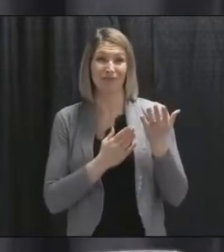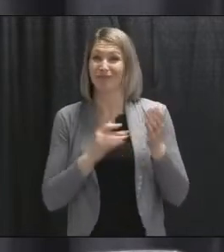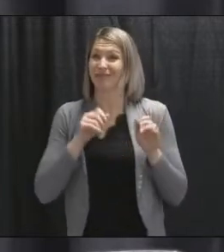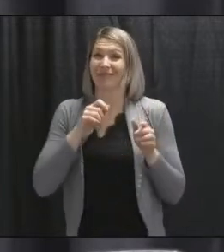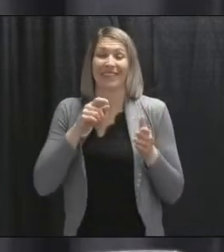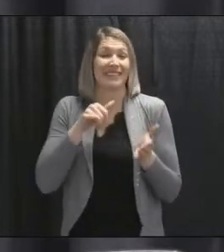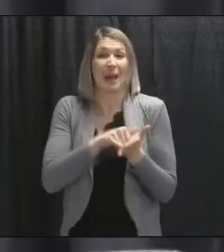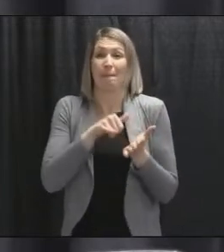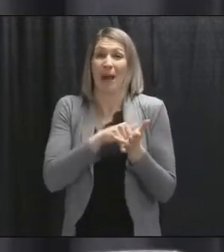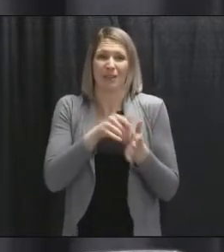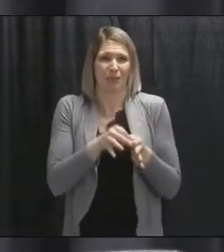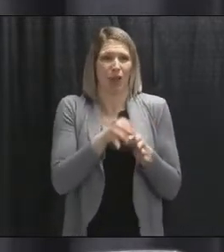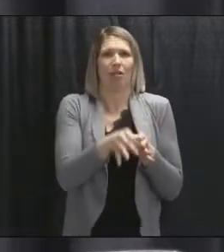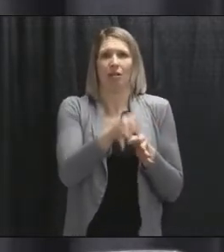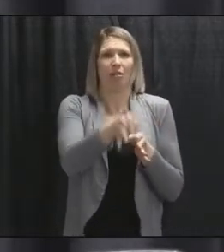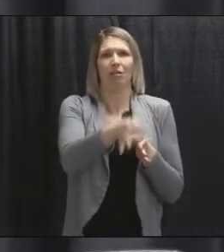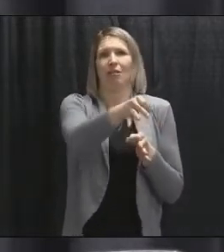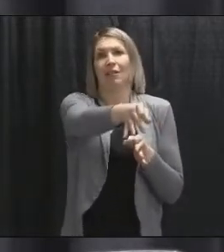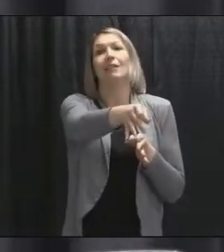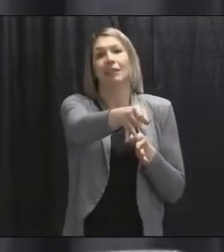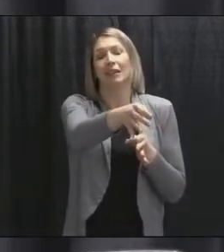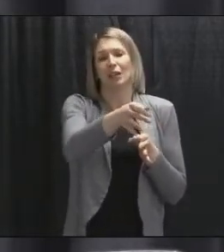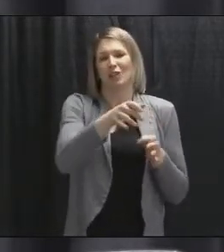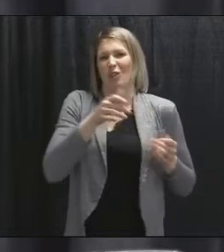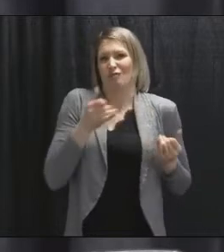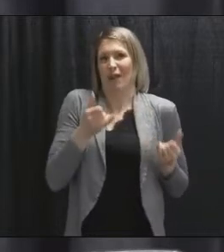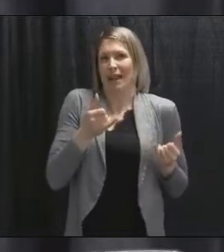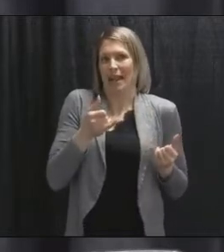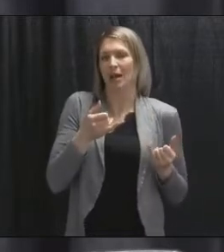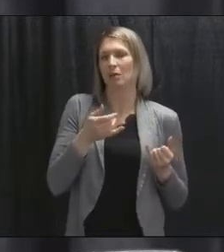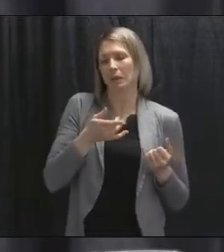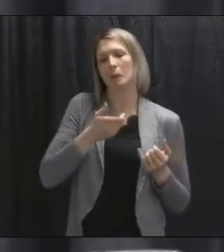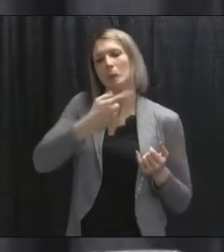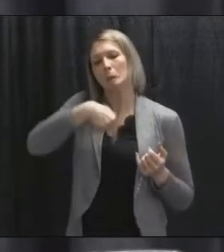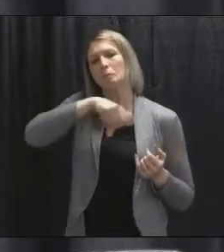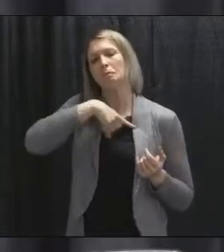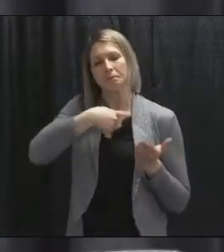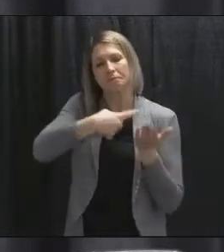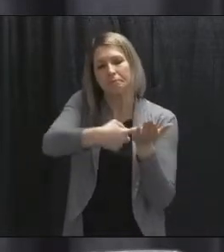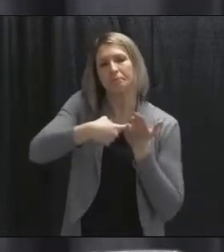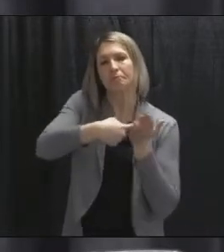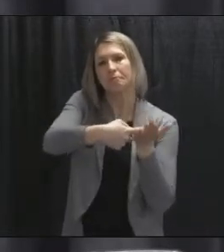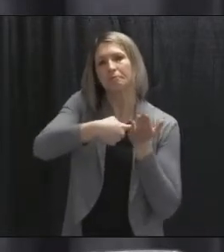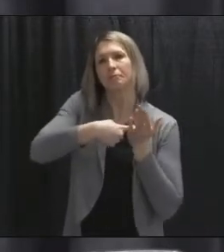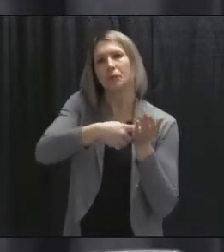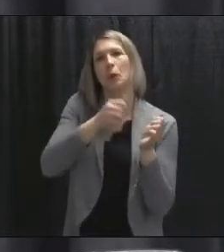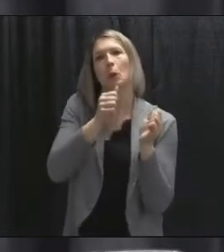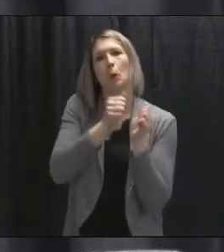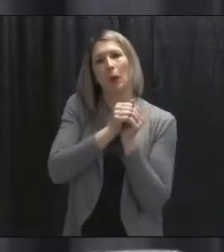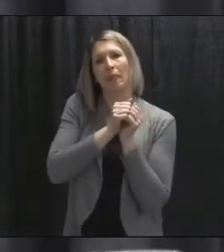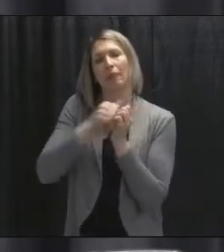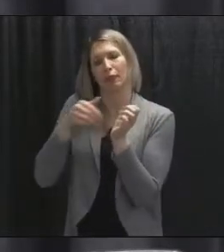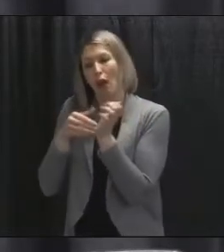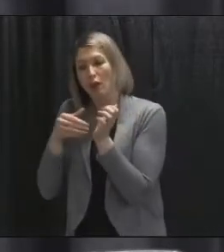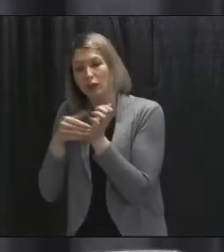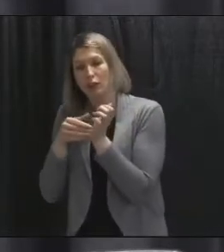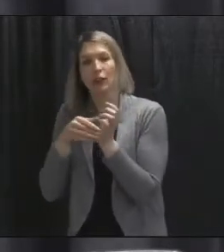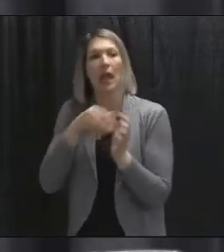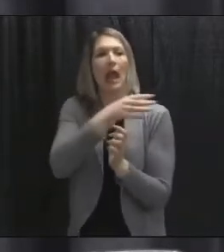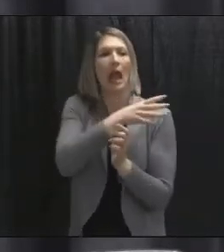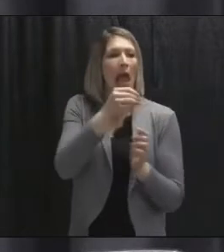it is the middle of April. And that discussion has to take place between physician, nurse practitioner, and